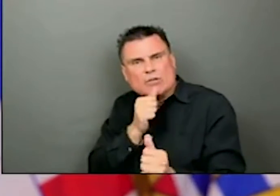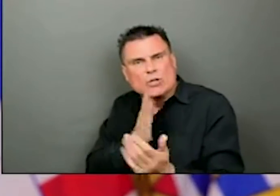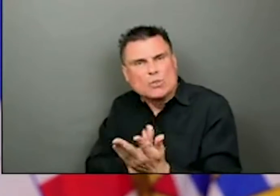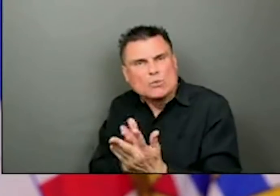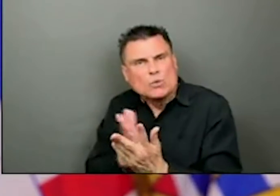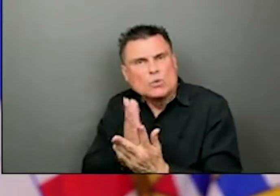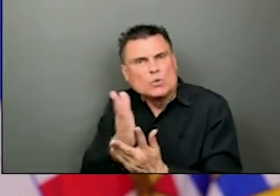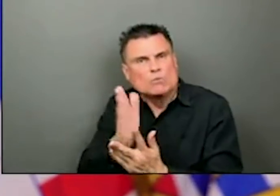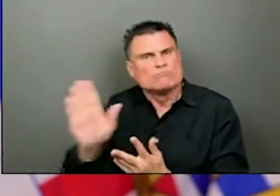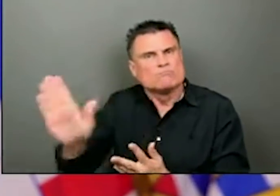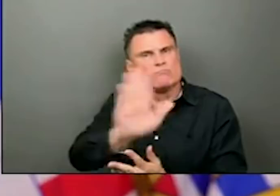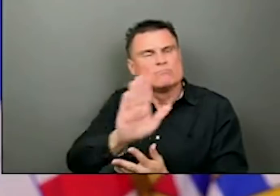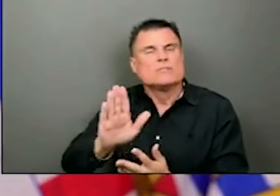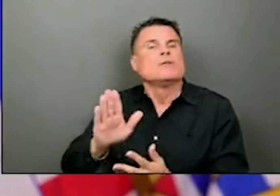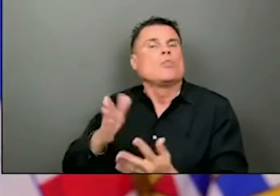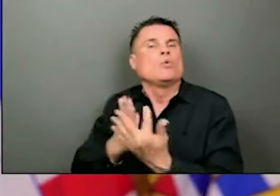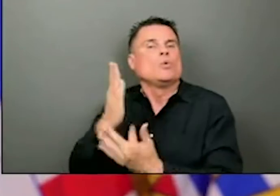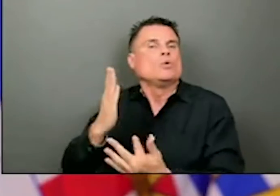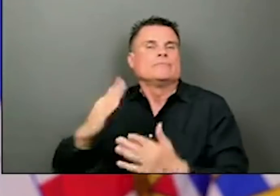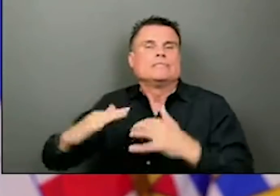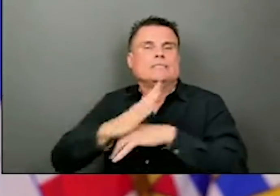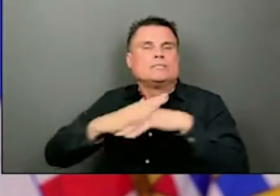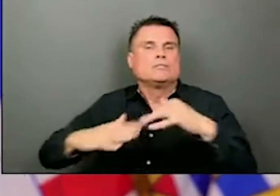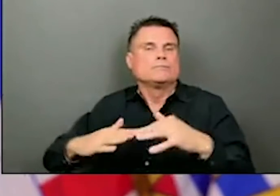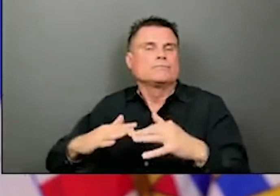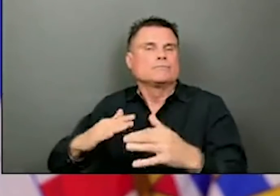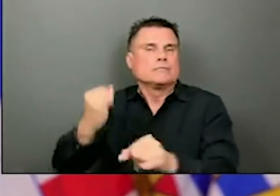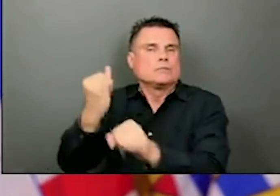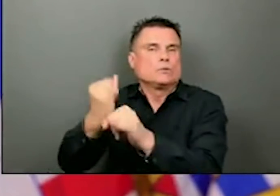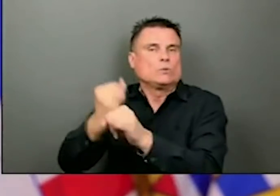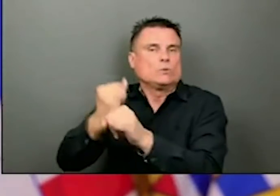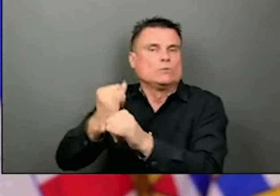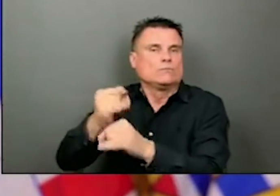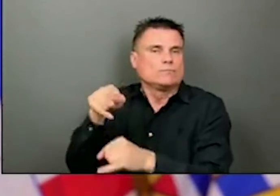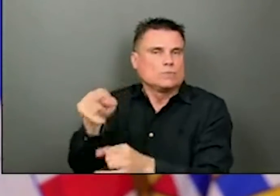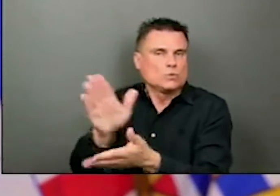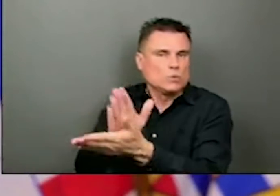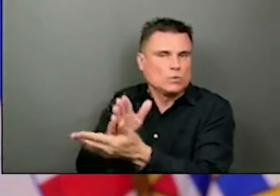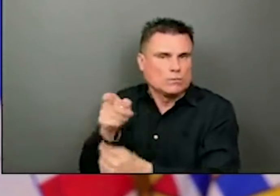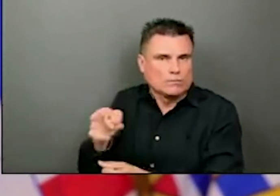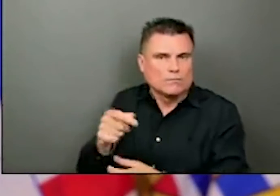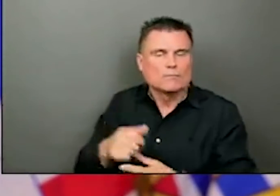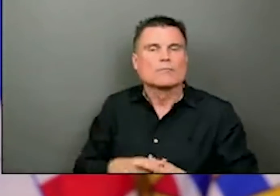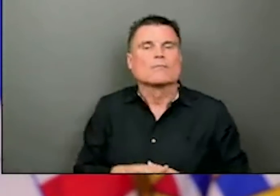is to be kind, to be calm, and to stay safe. Thank you.